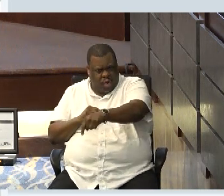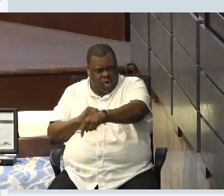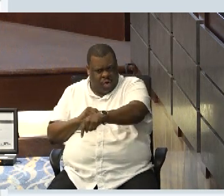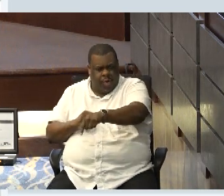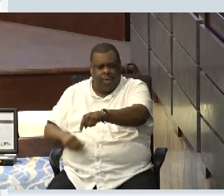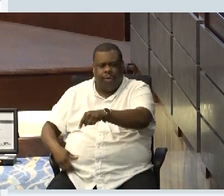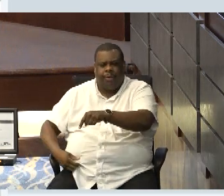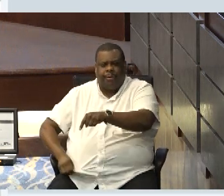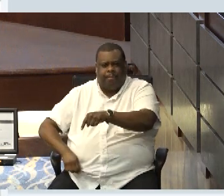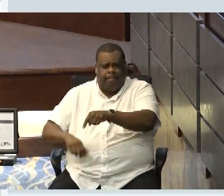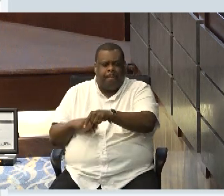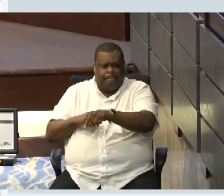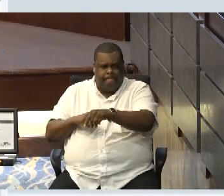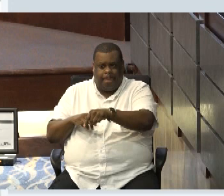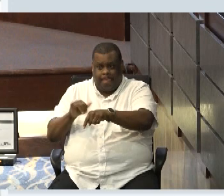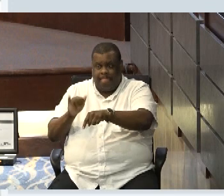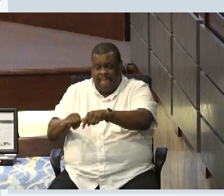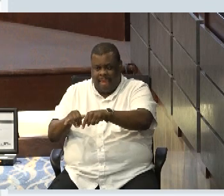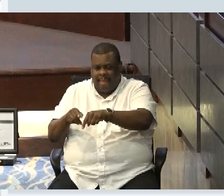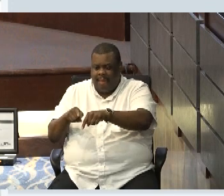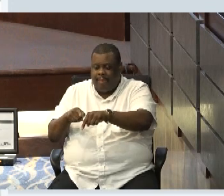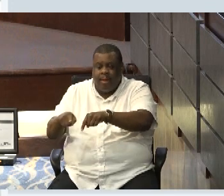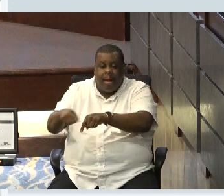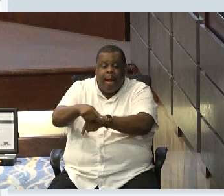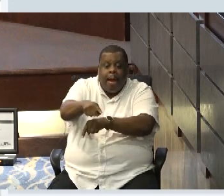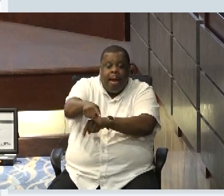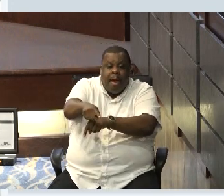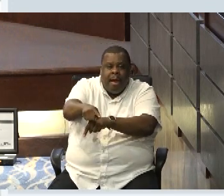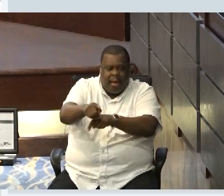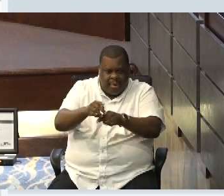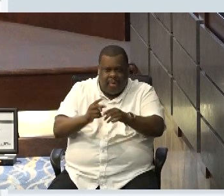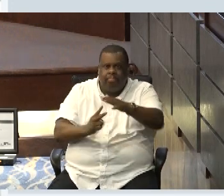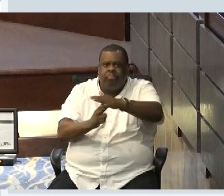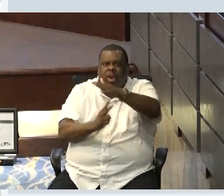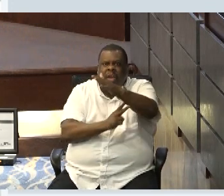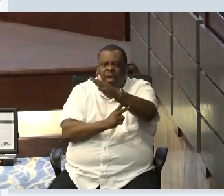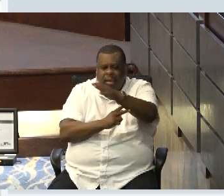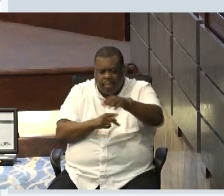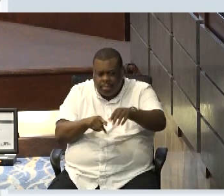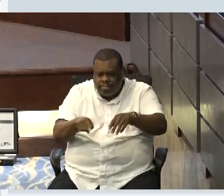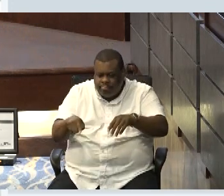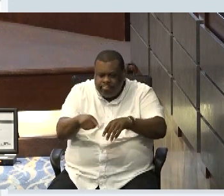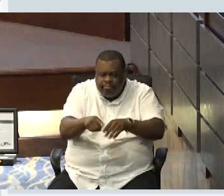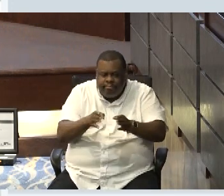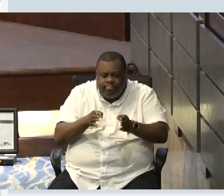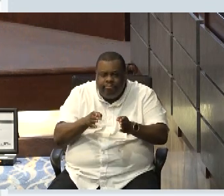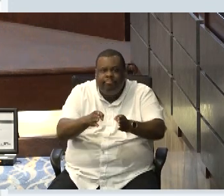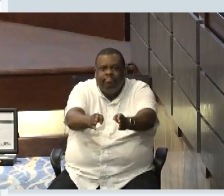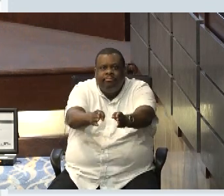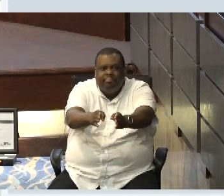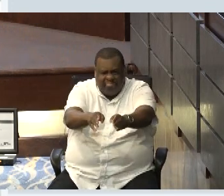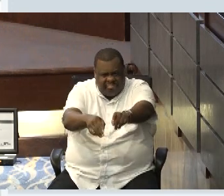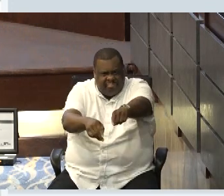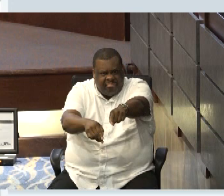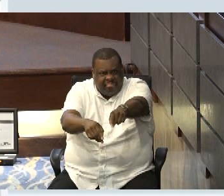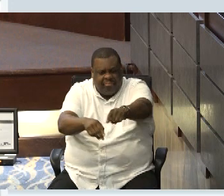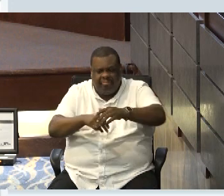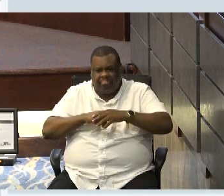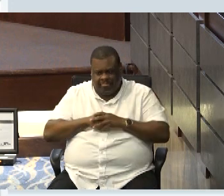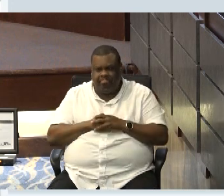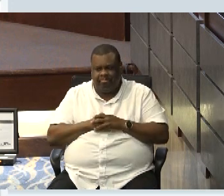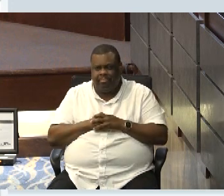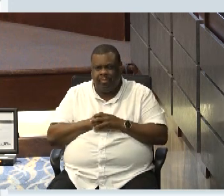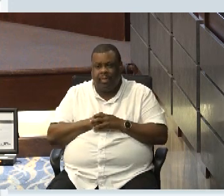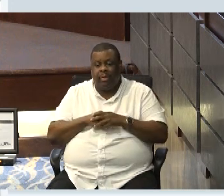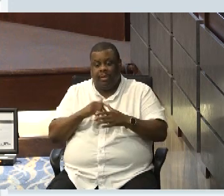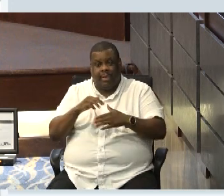had a direct link to that bridge area, which evolved and changed over time and kind of went away when the convention center and the hotel